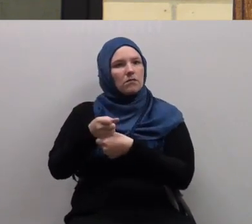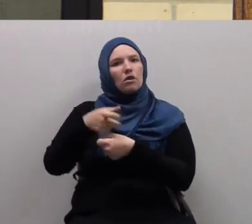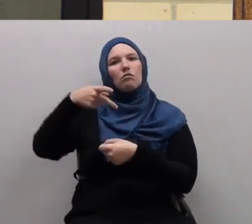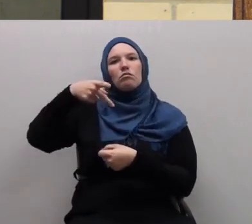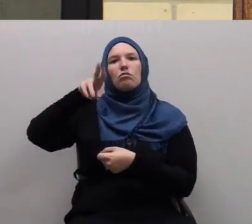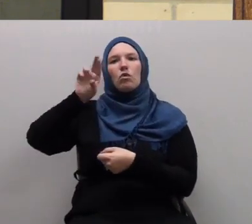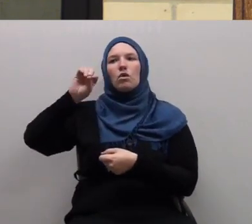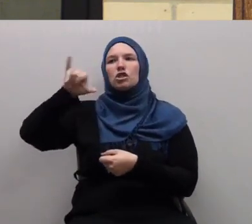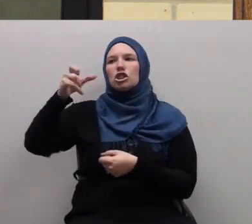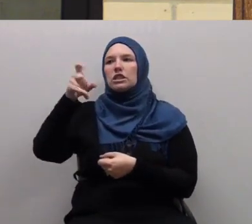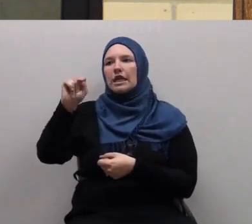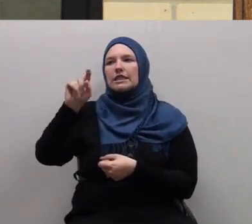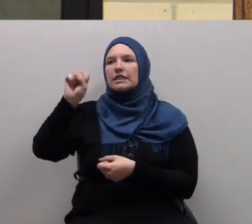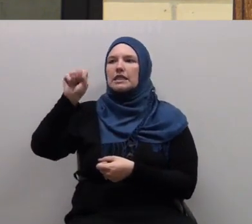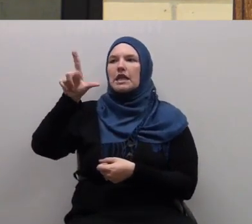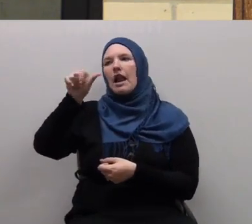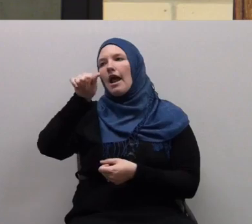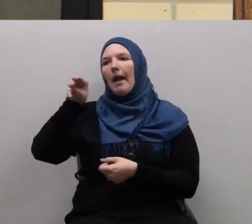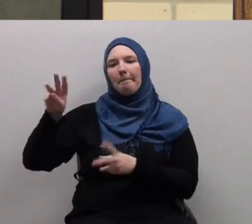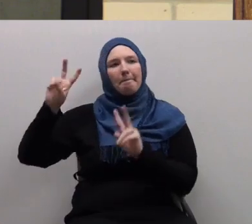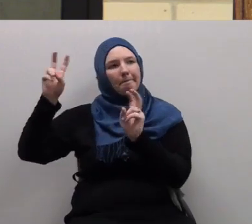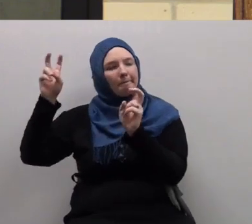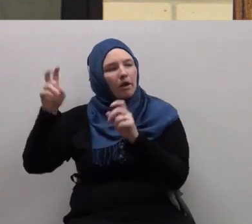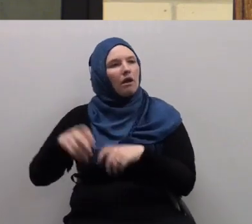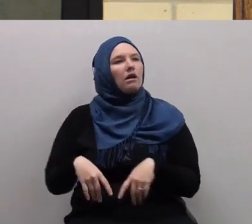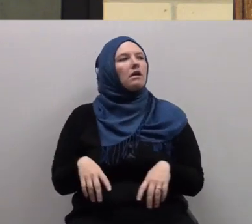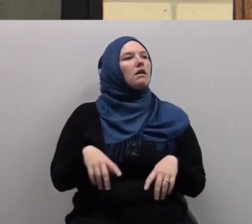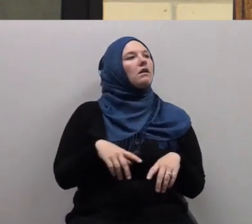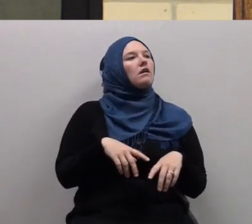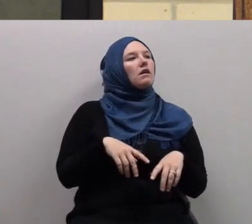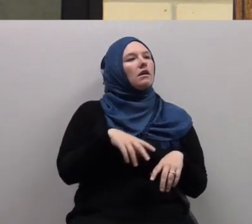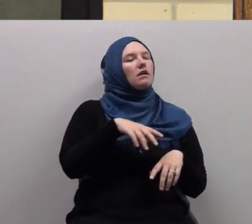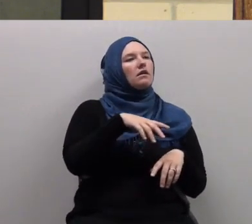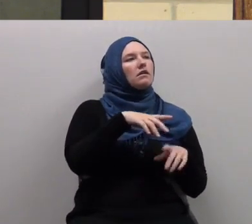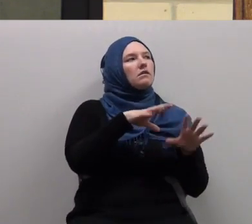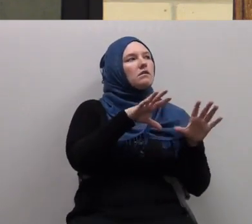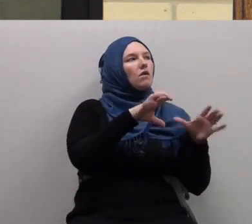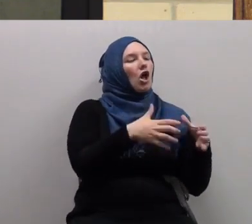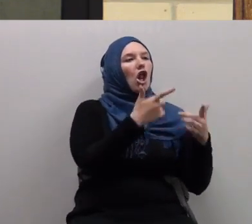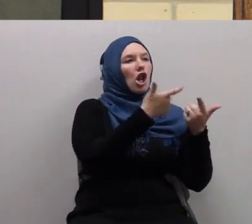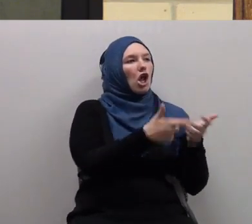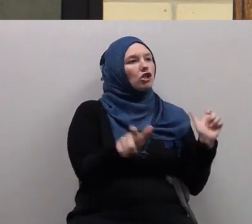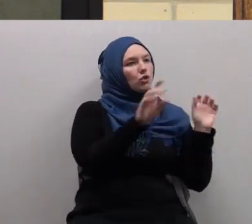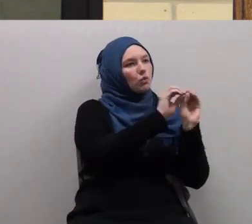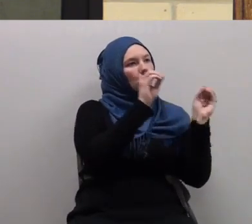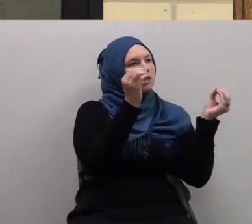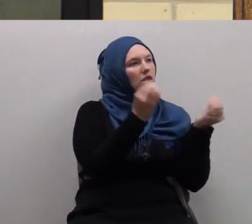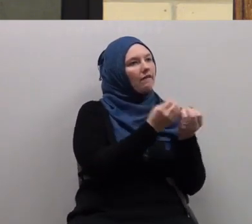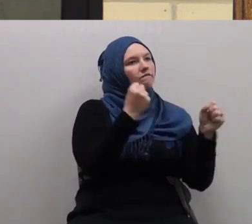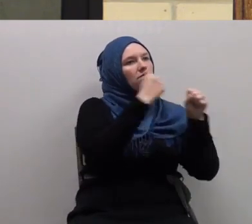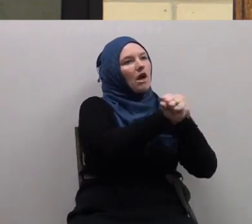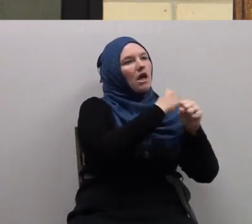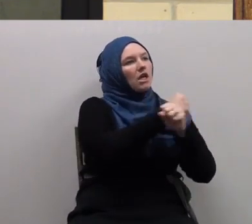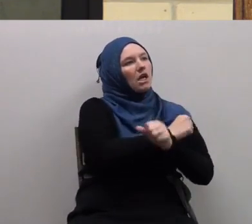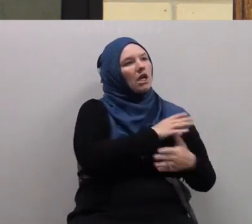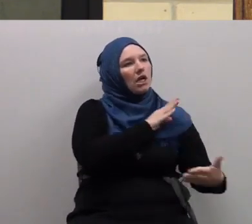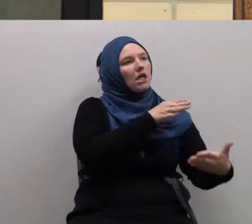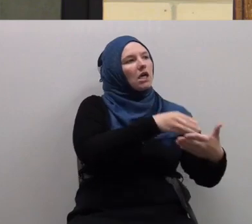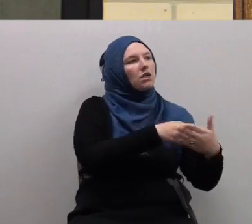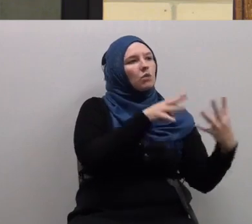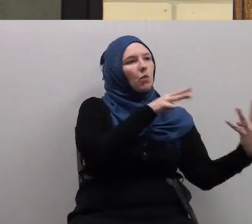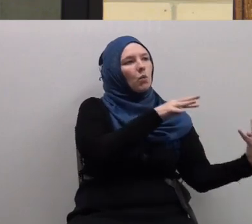Salam, United National Anti-War Coalition, one of the largest organizations fighting against